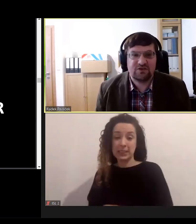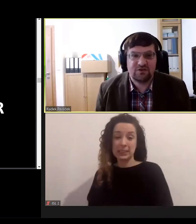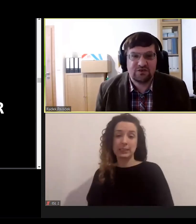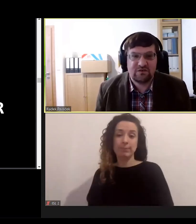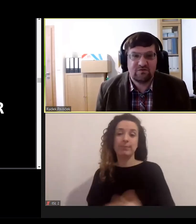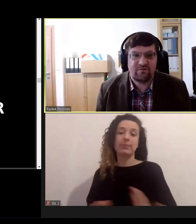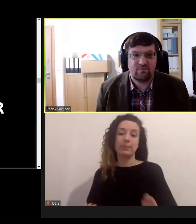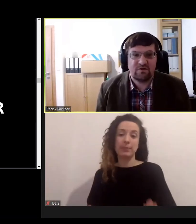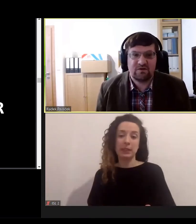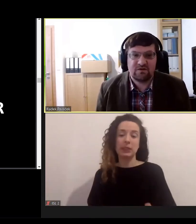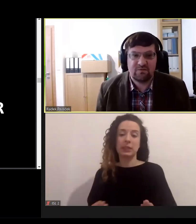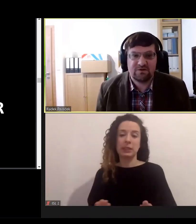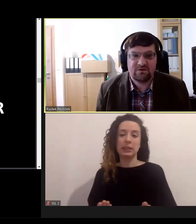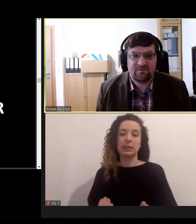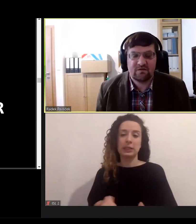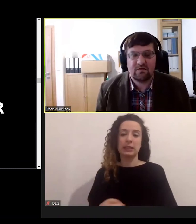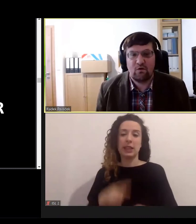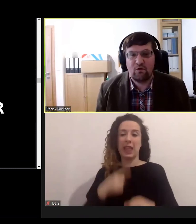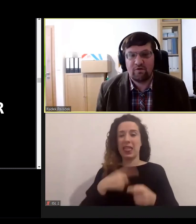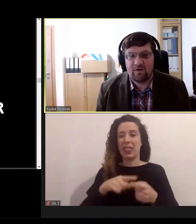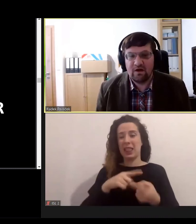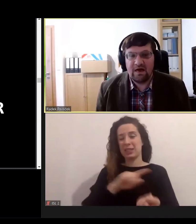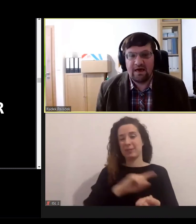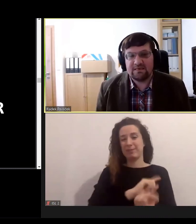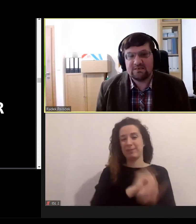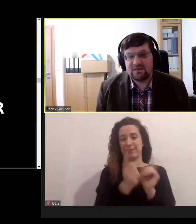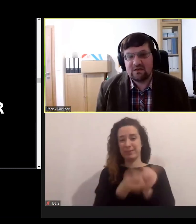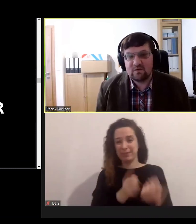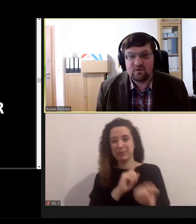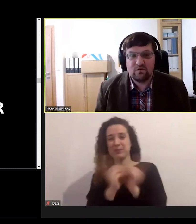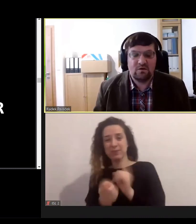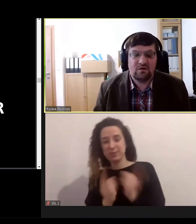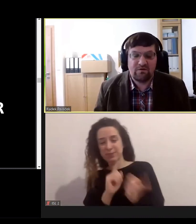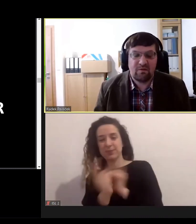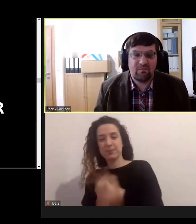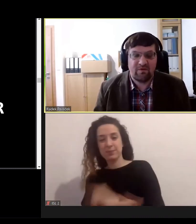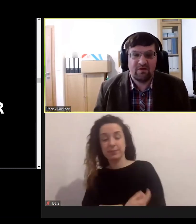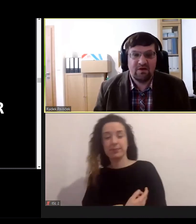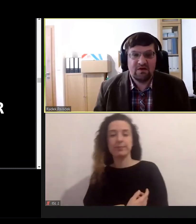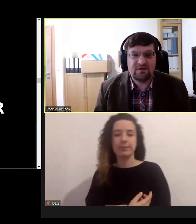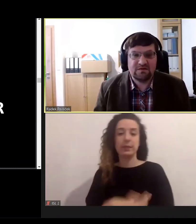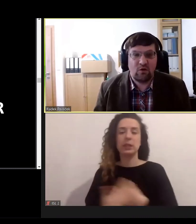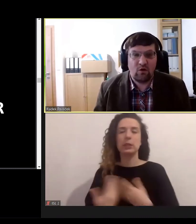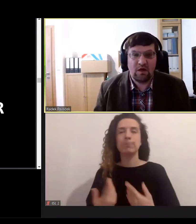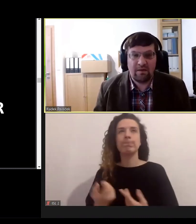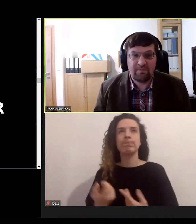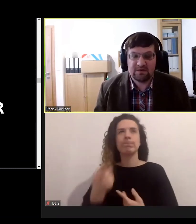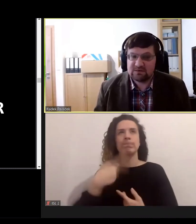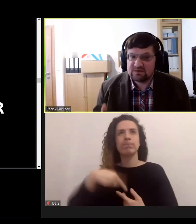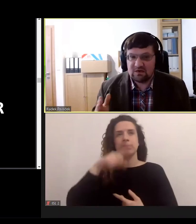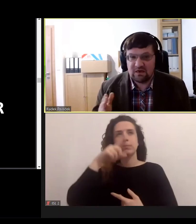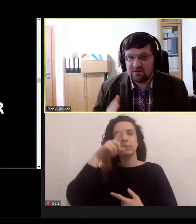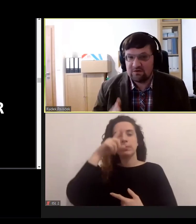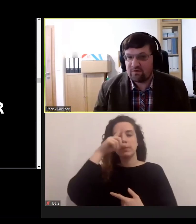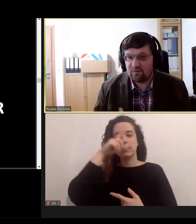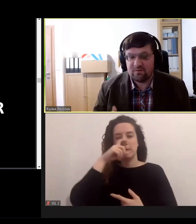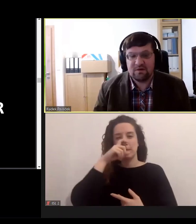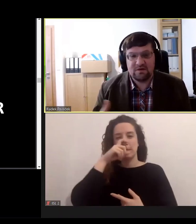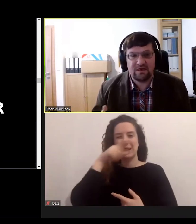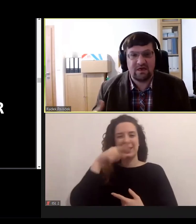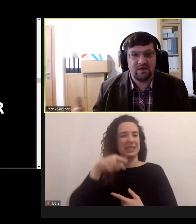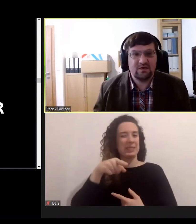things which were mentioned beforehand by František or Loredana. So just a brief, let's